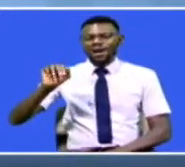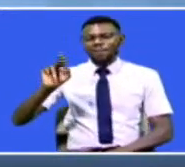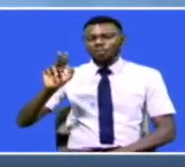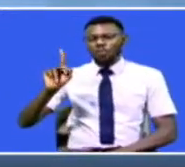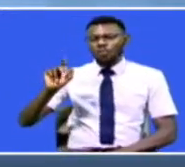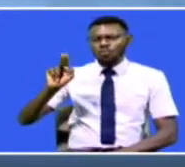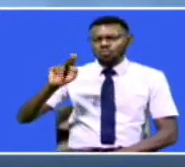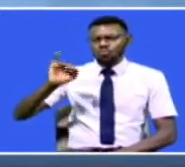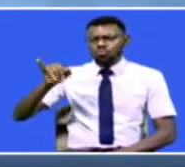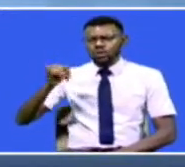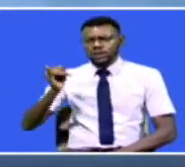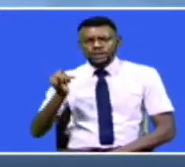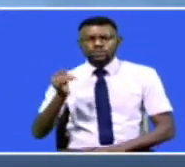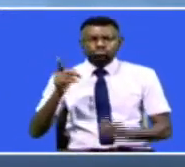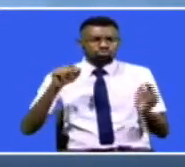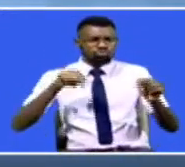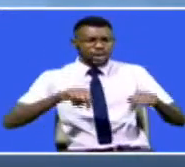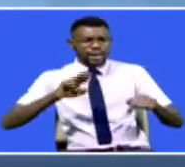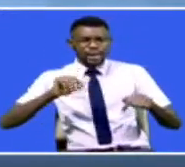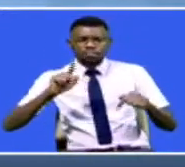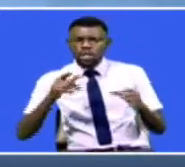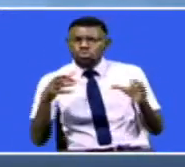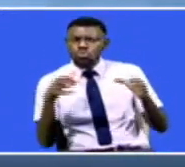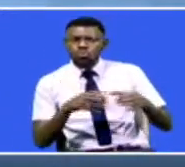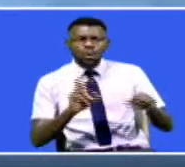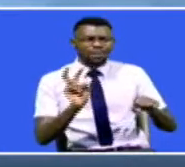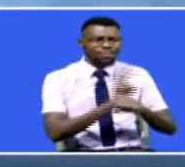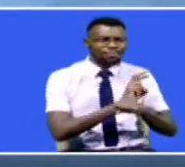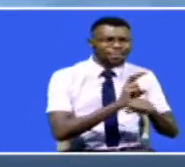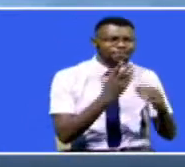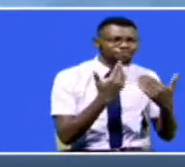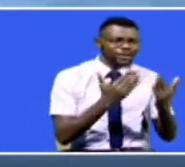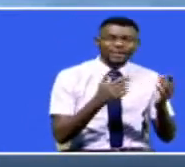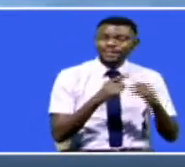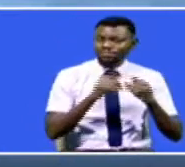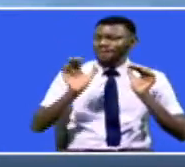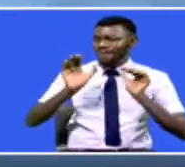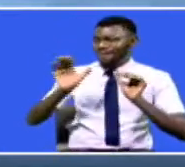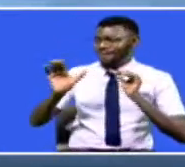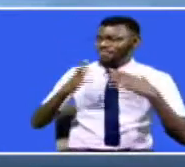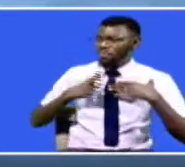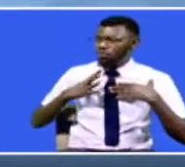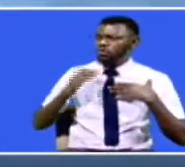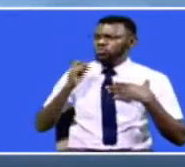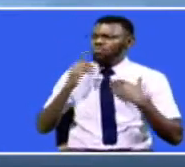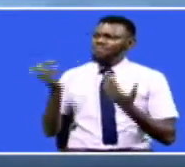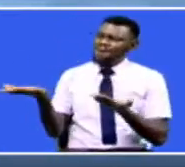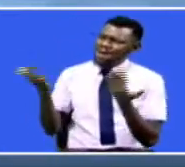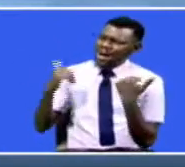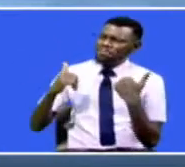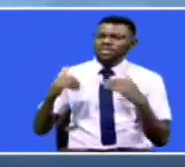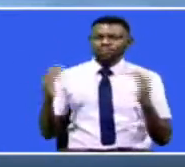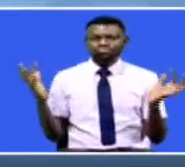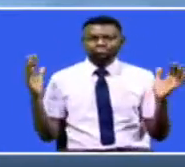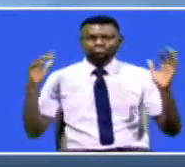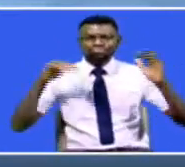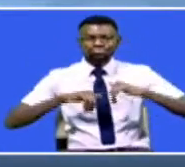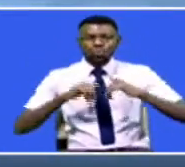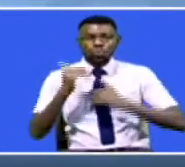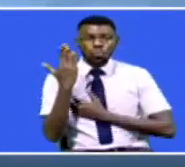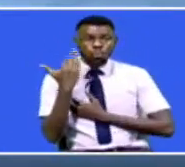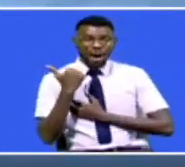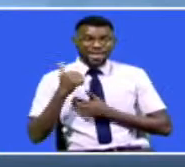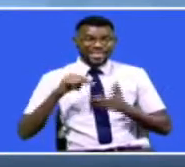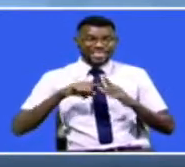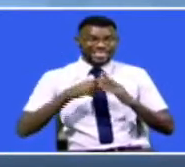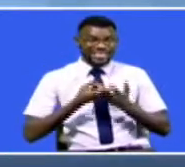venue, several opposition members of parliament asked supporters to turn up in their numbers tomorrow, terming the rally as the beginning of